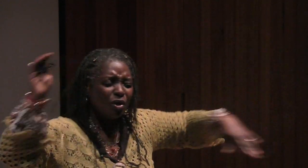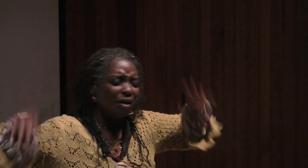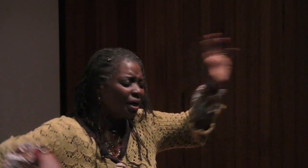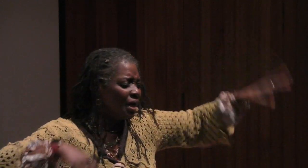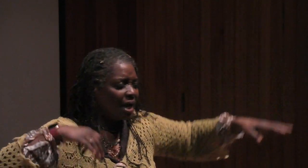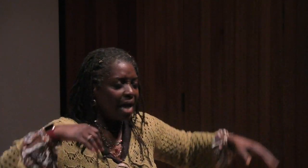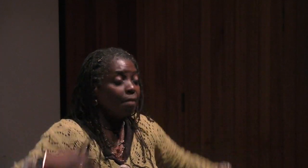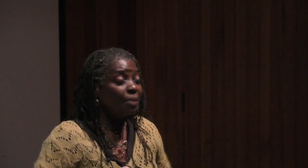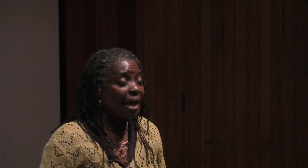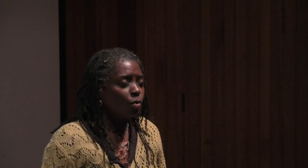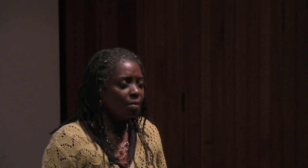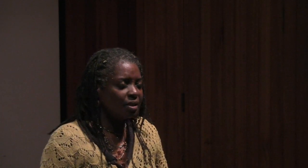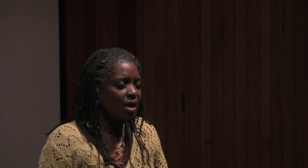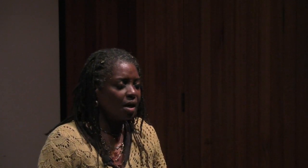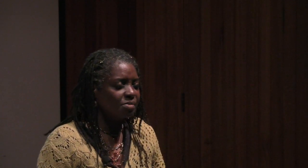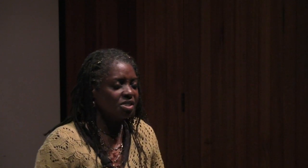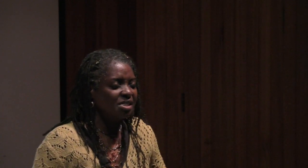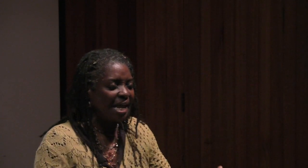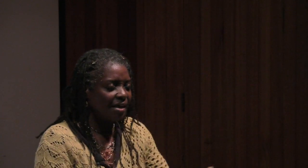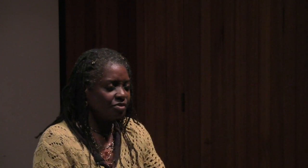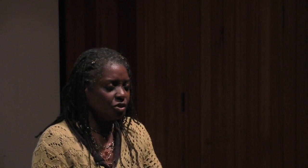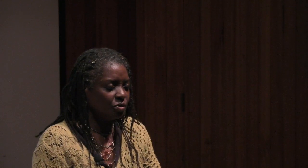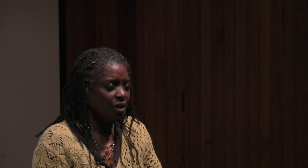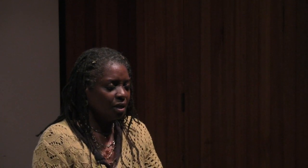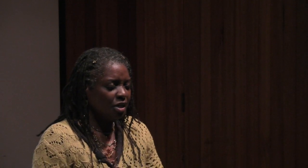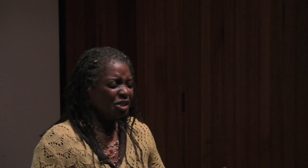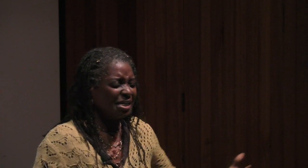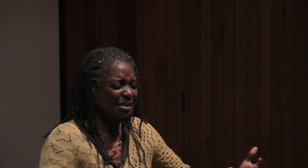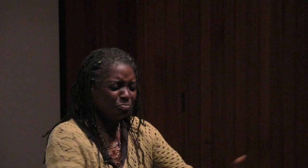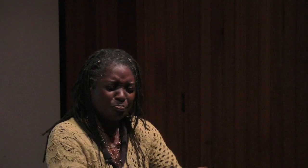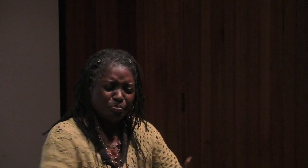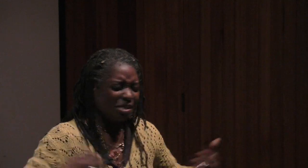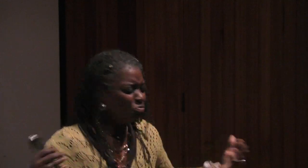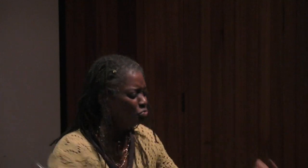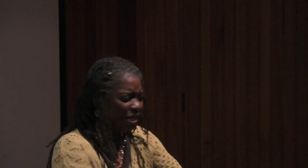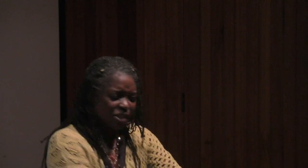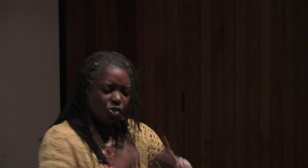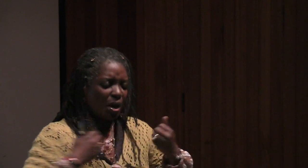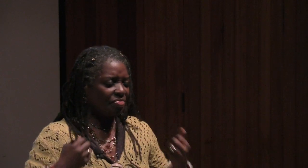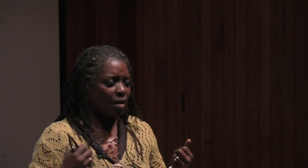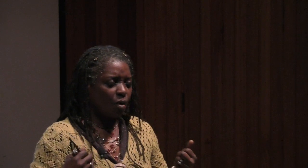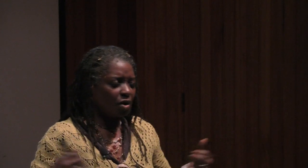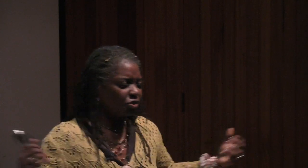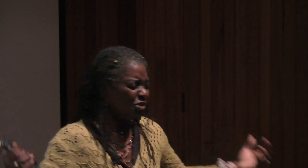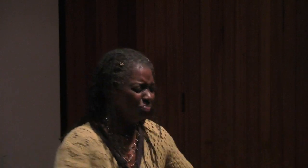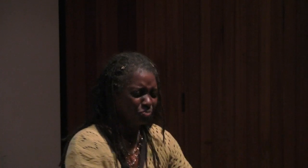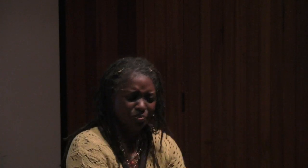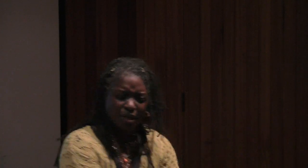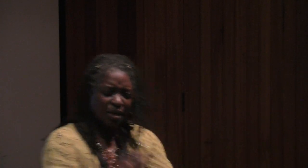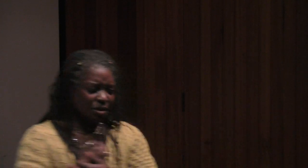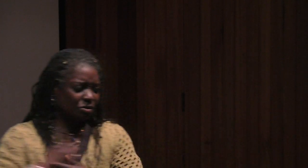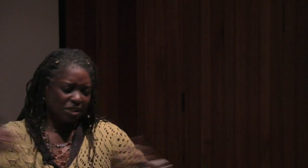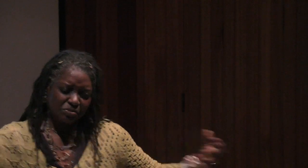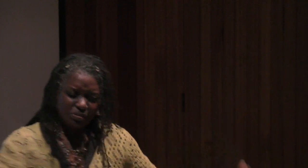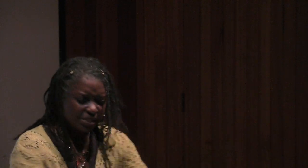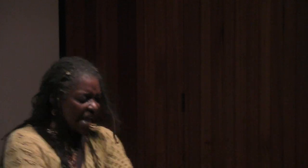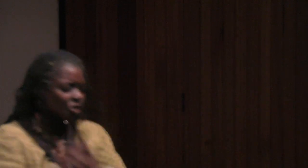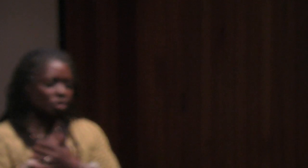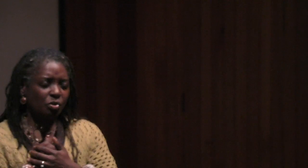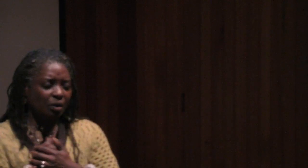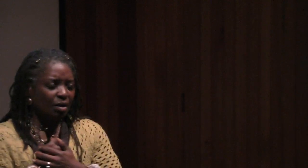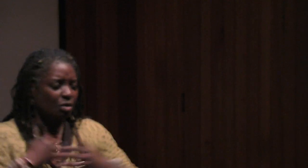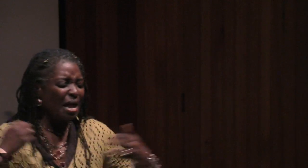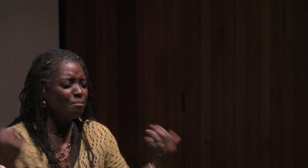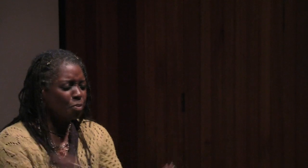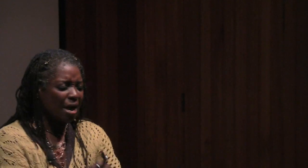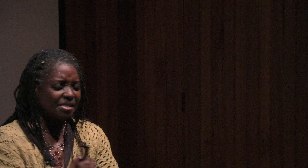you, what? And a Black woman comes and saves you. She gets you out that water. She takes